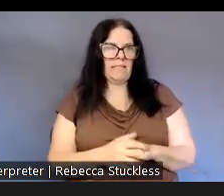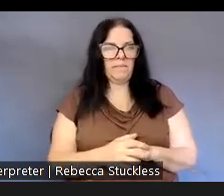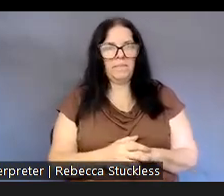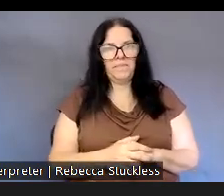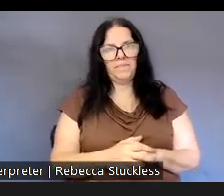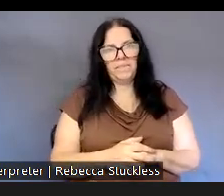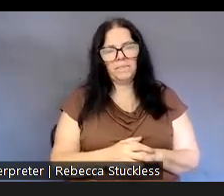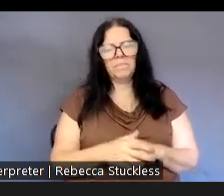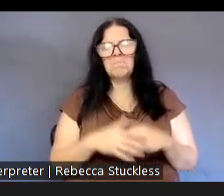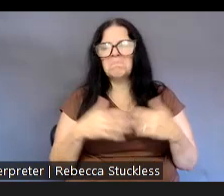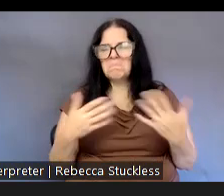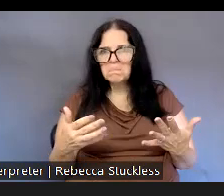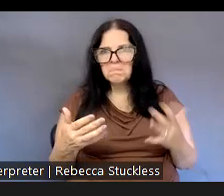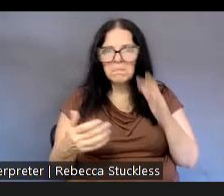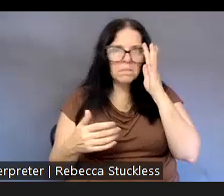So what are some of the